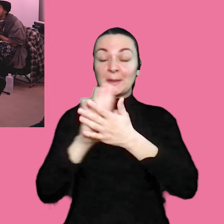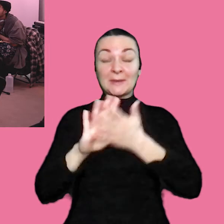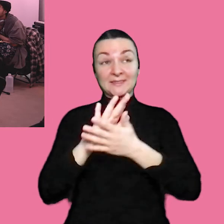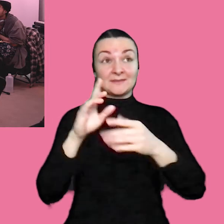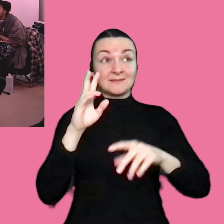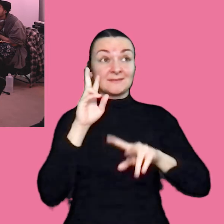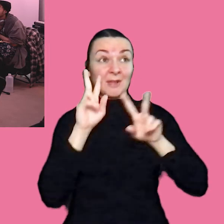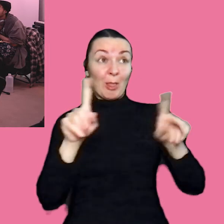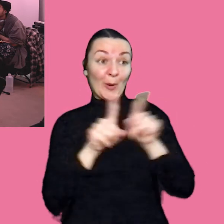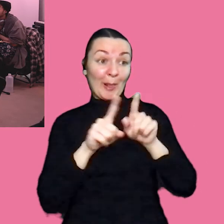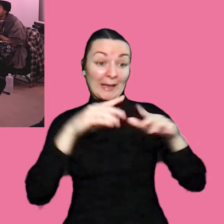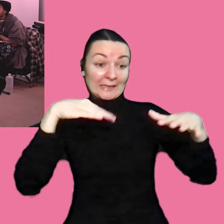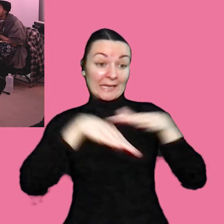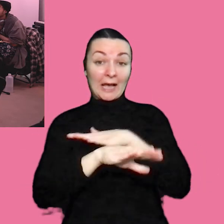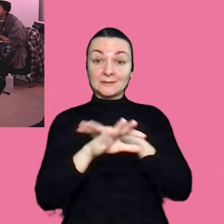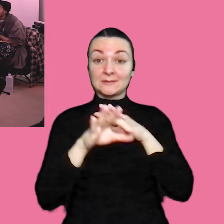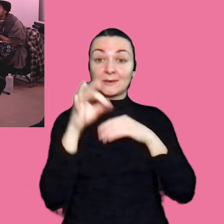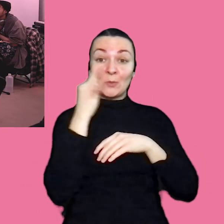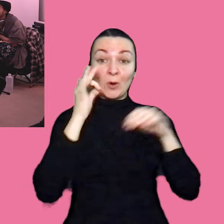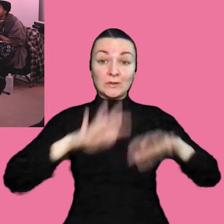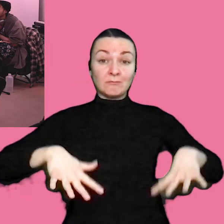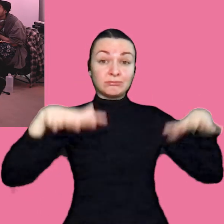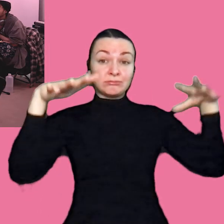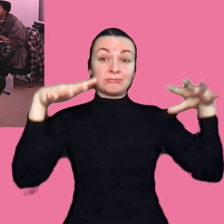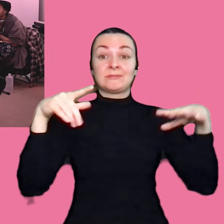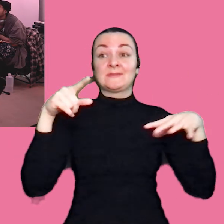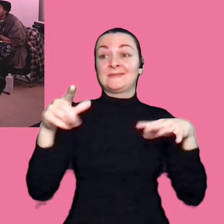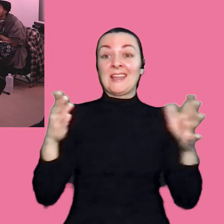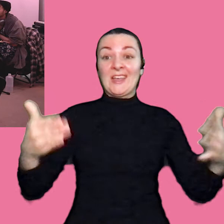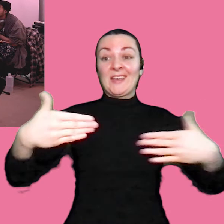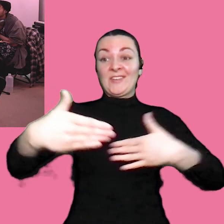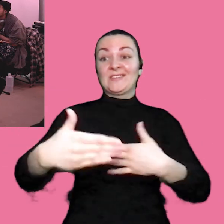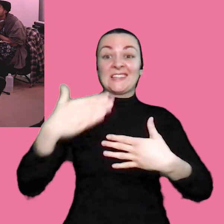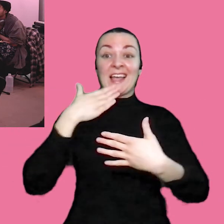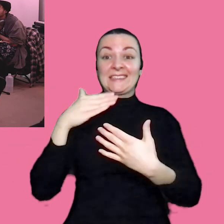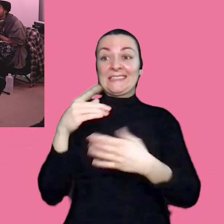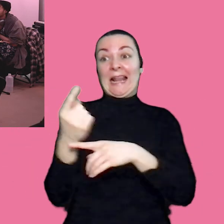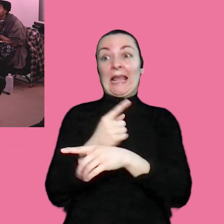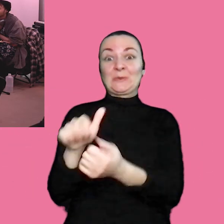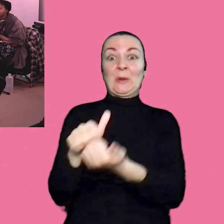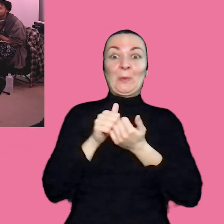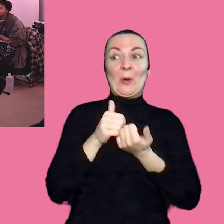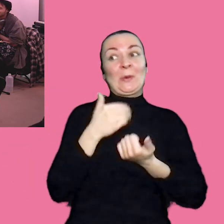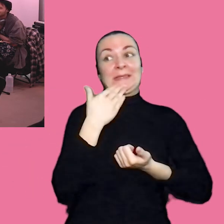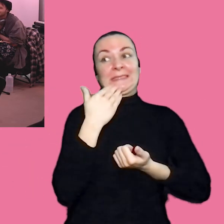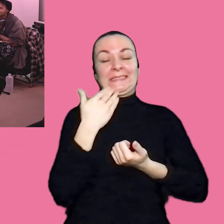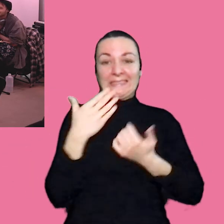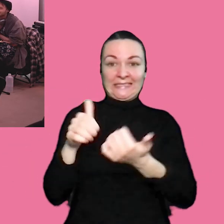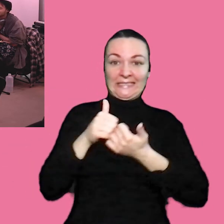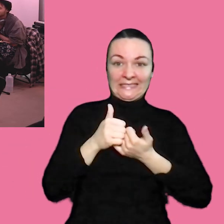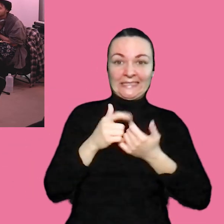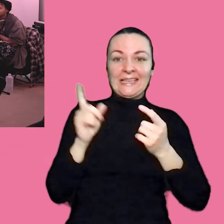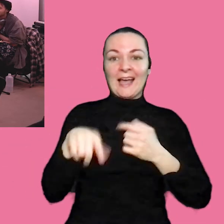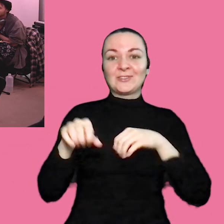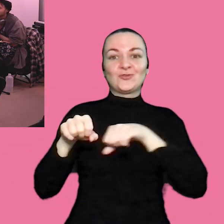underwater. And maybe it will, and maybe it won't, and I've only just got the fish tank because I bartered last week for it, and we've only just got the trolley, so